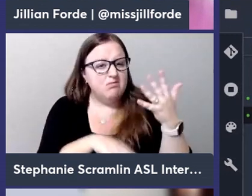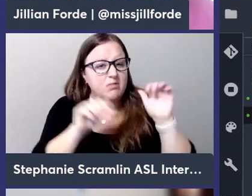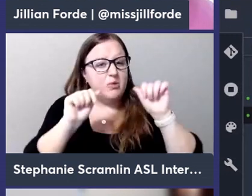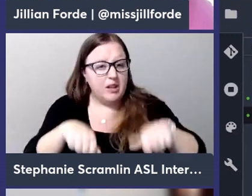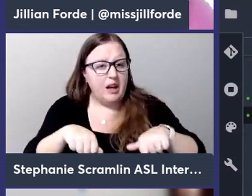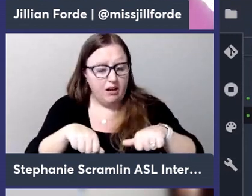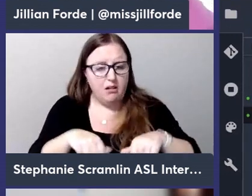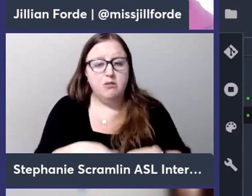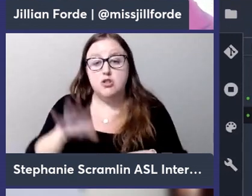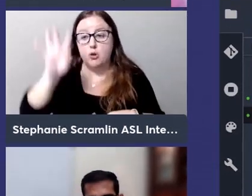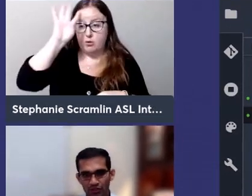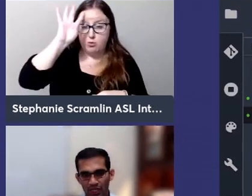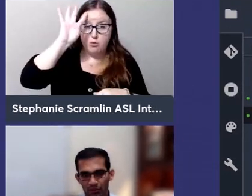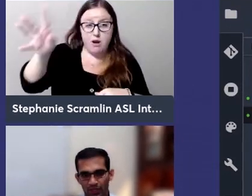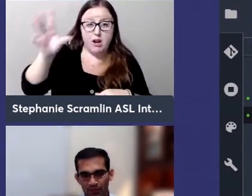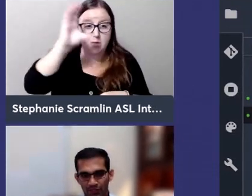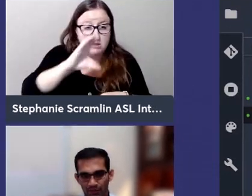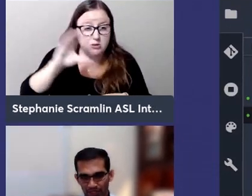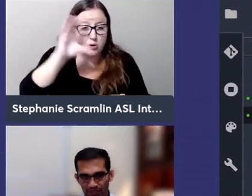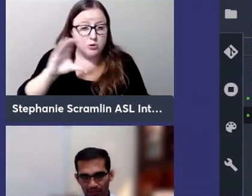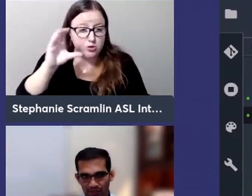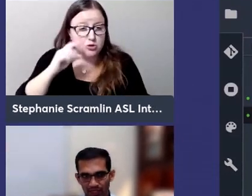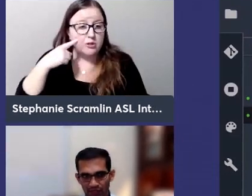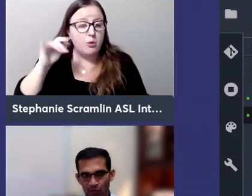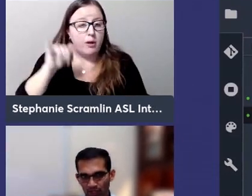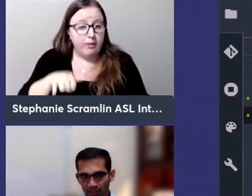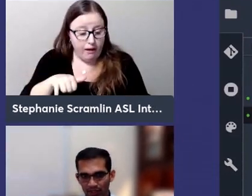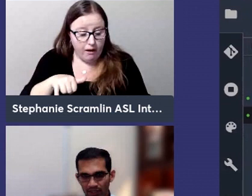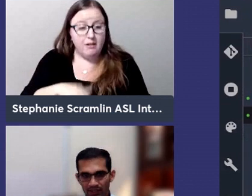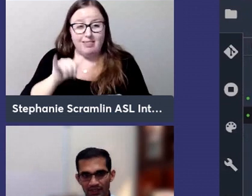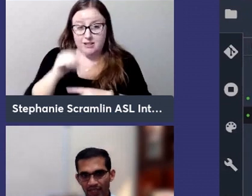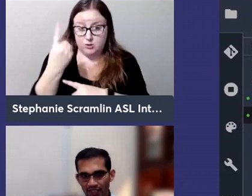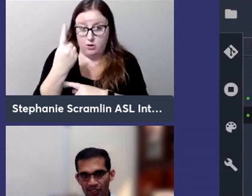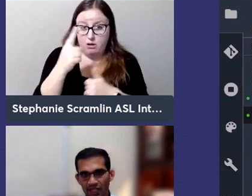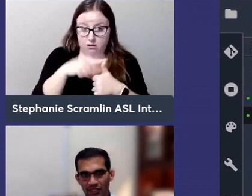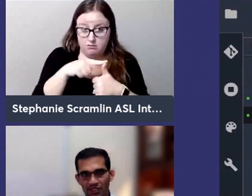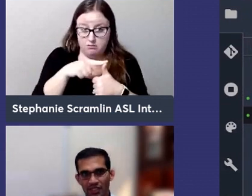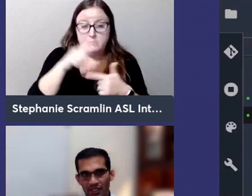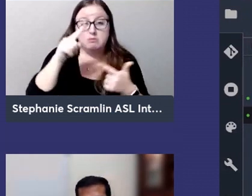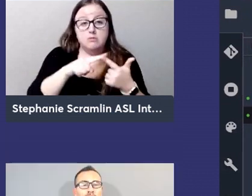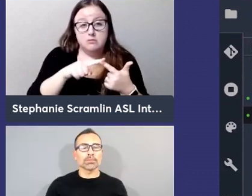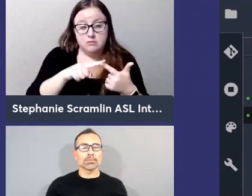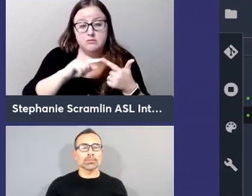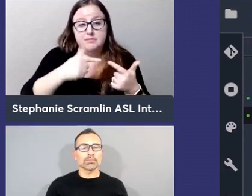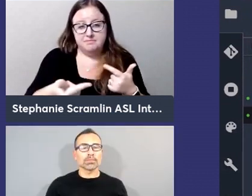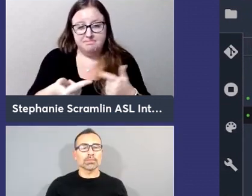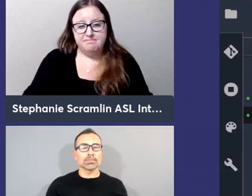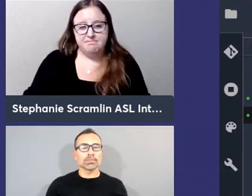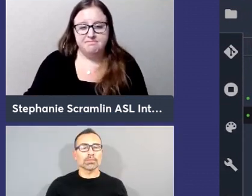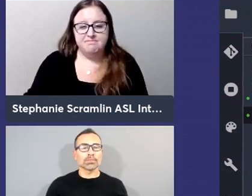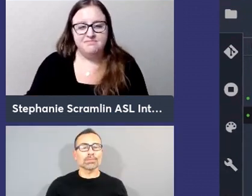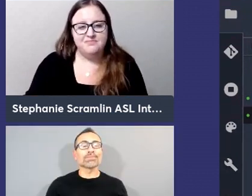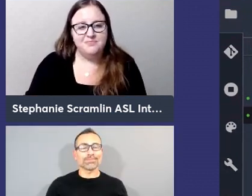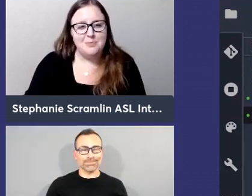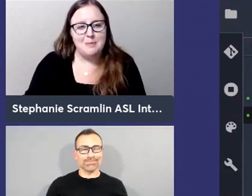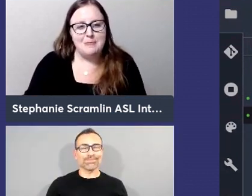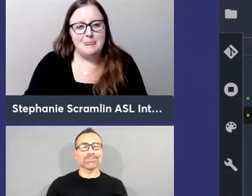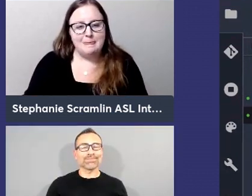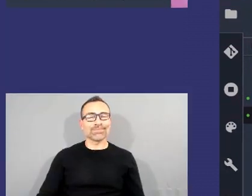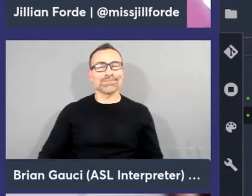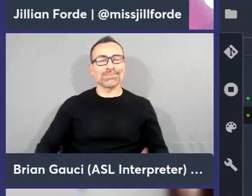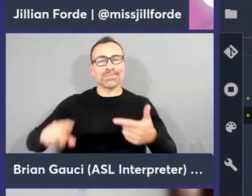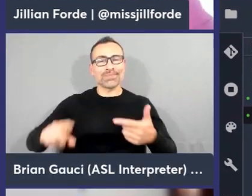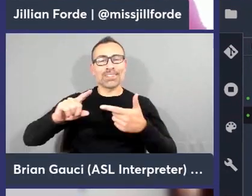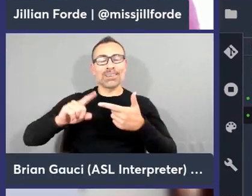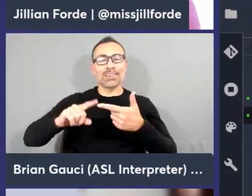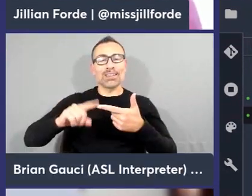So it randomly searches across those hyperparameter space. That's one. The second strategy is the Bayesian optimization, which is